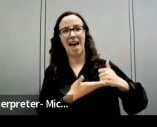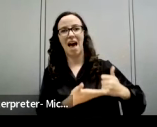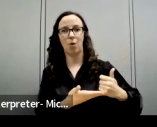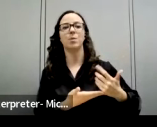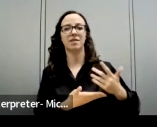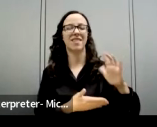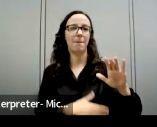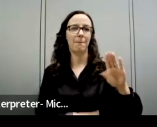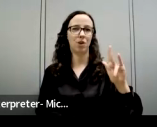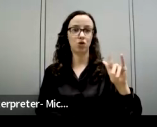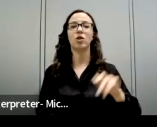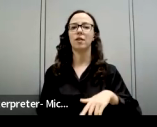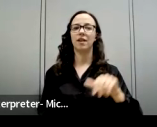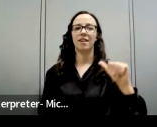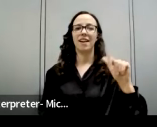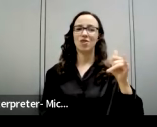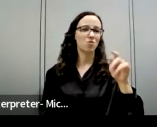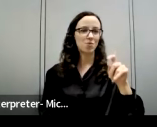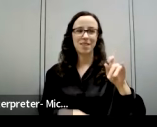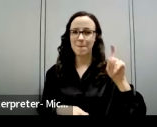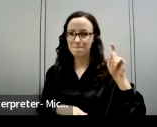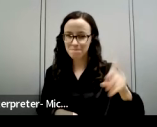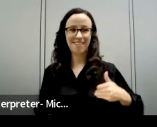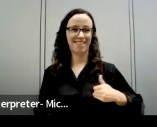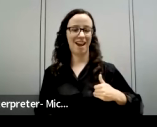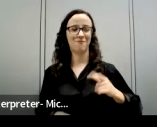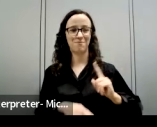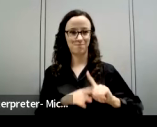really helps. The attribution is essential. You must do that.